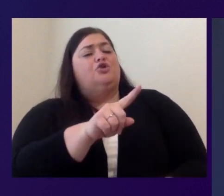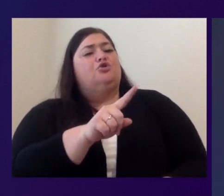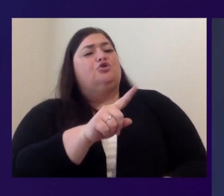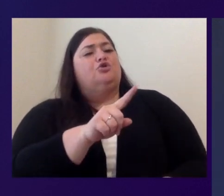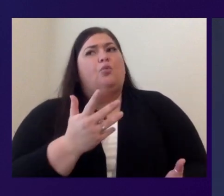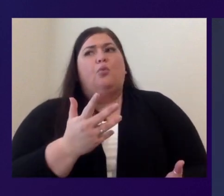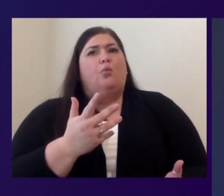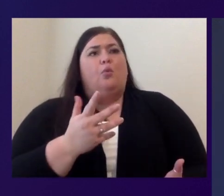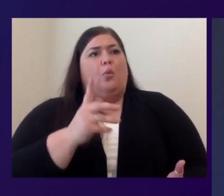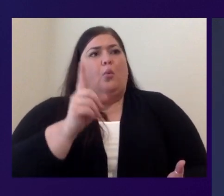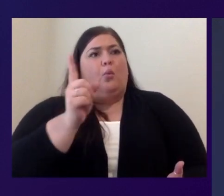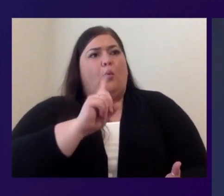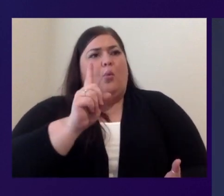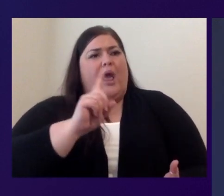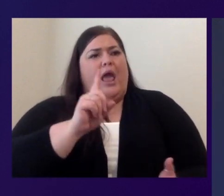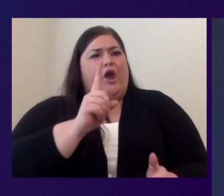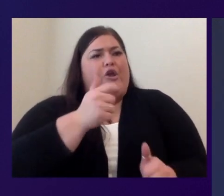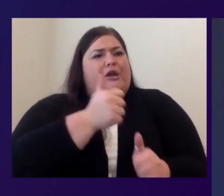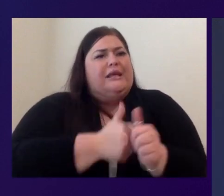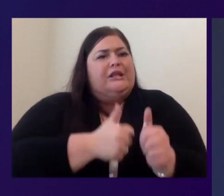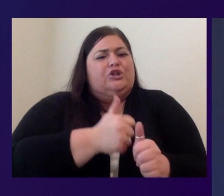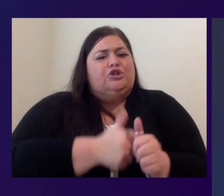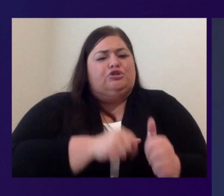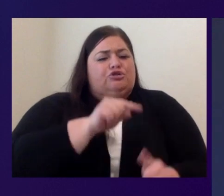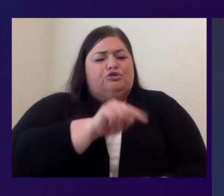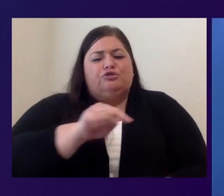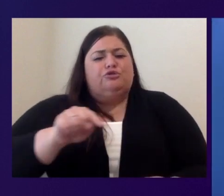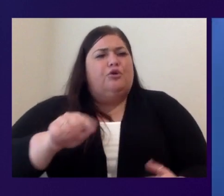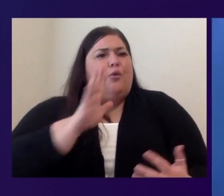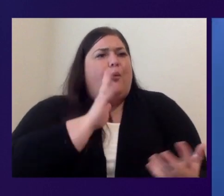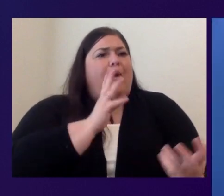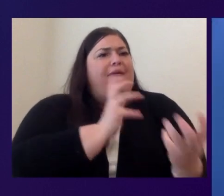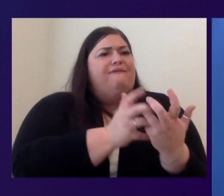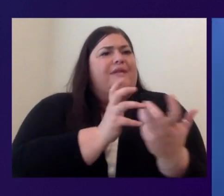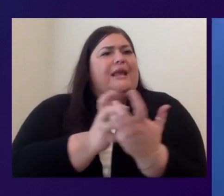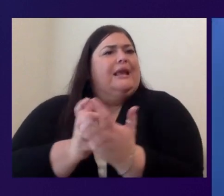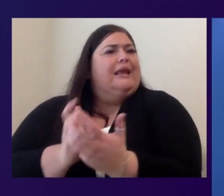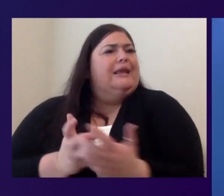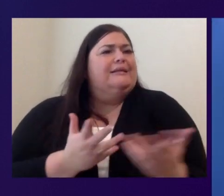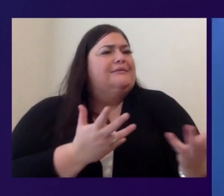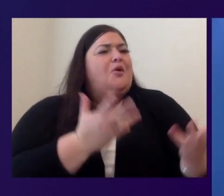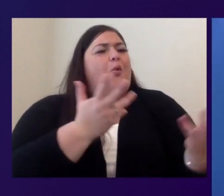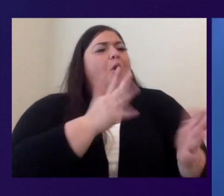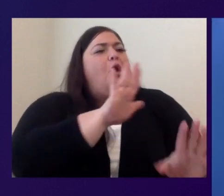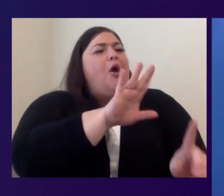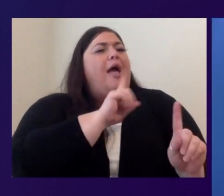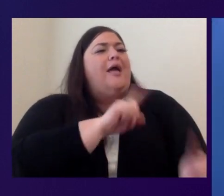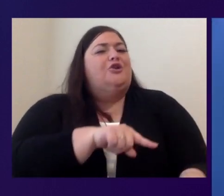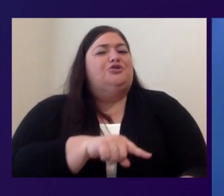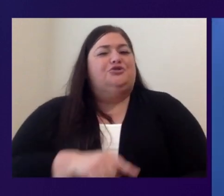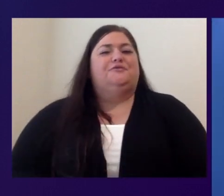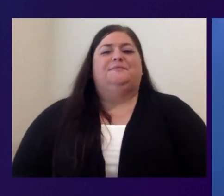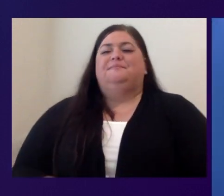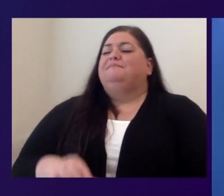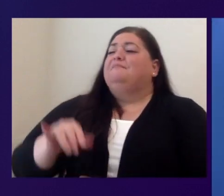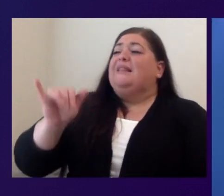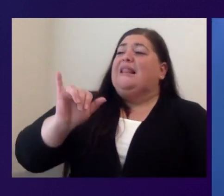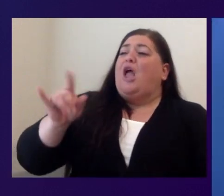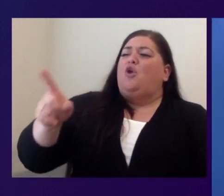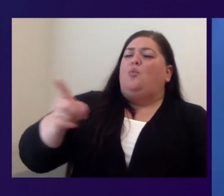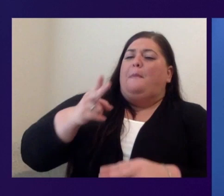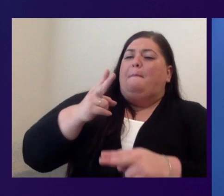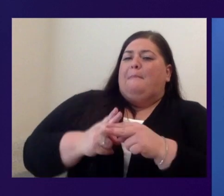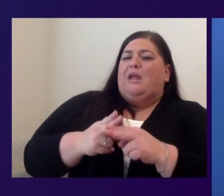each of these services fit in? What do you tell them? Yeah, I mean, in terms of how you think about it, and you mentioned kind of the